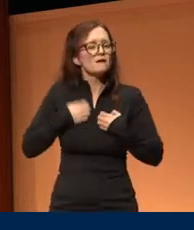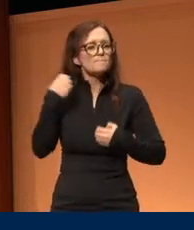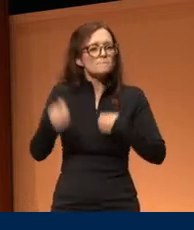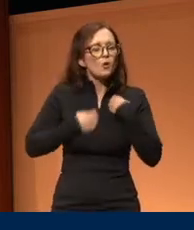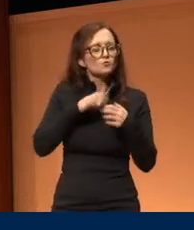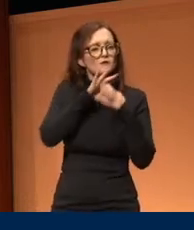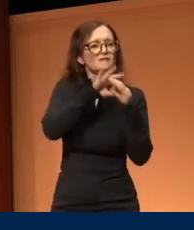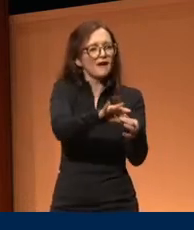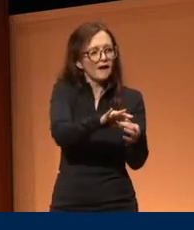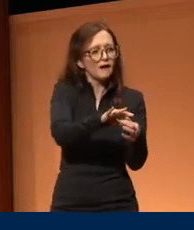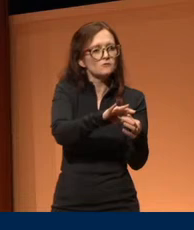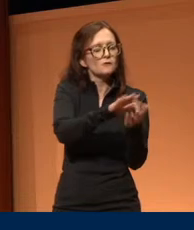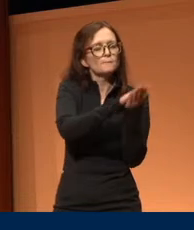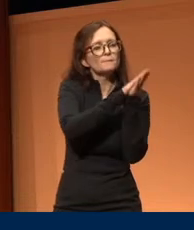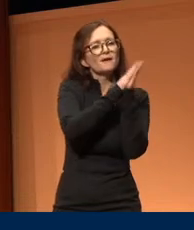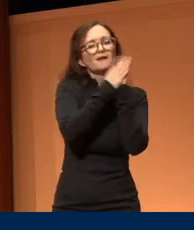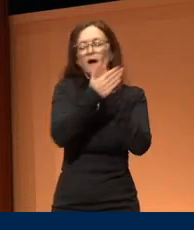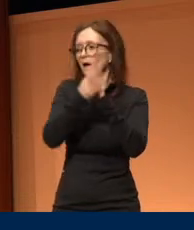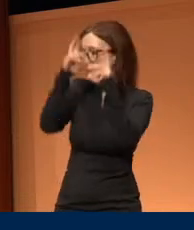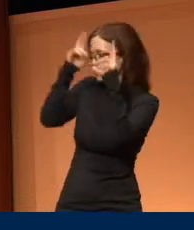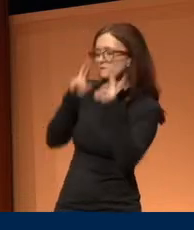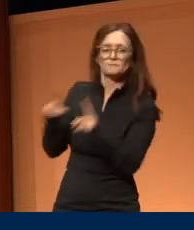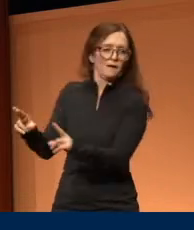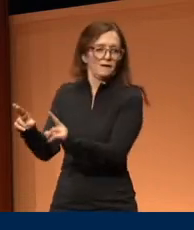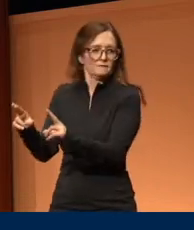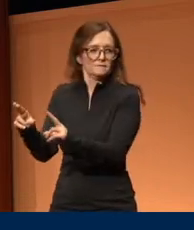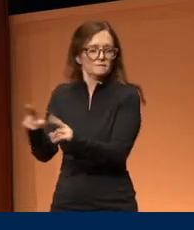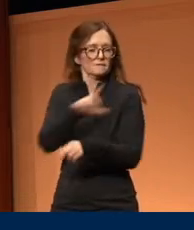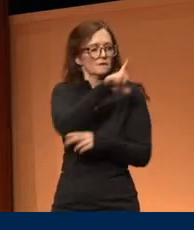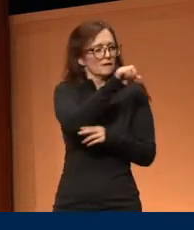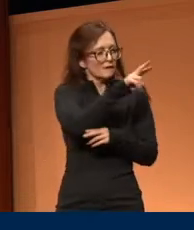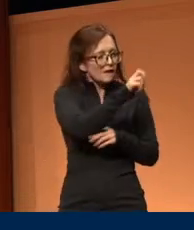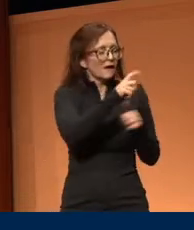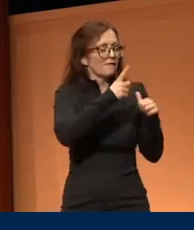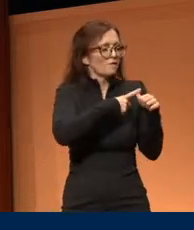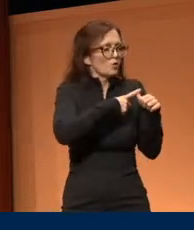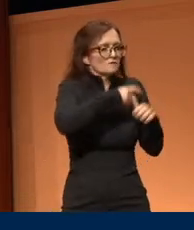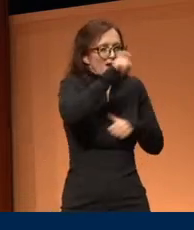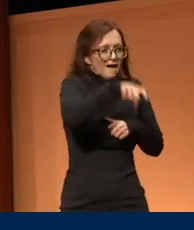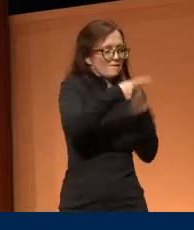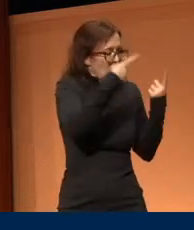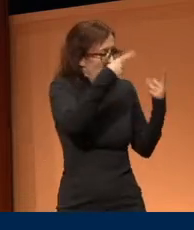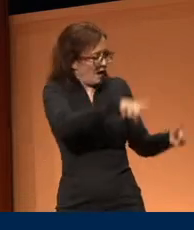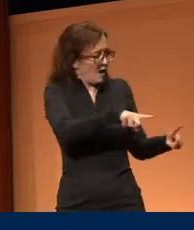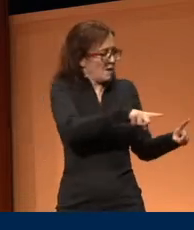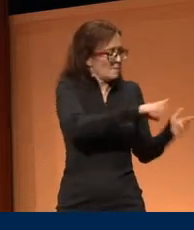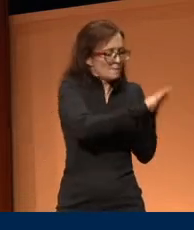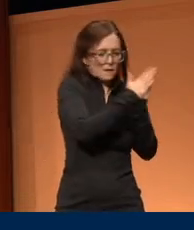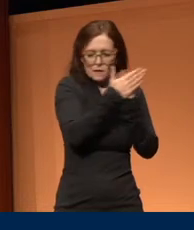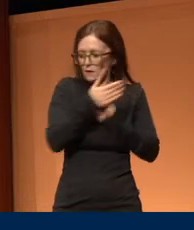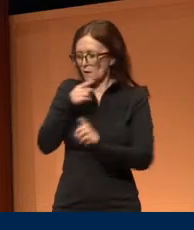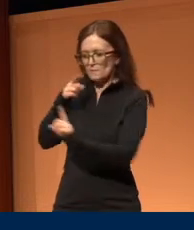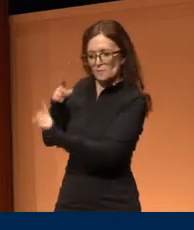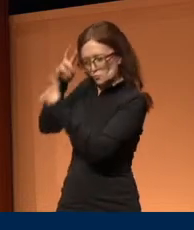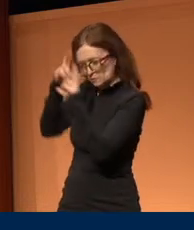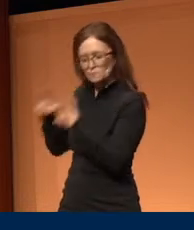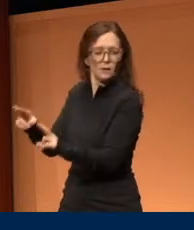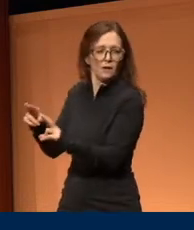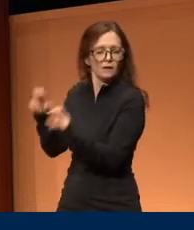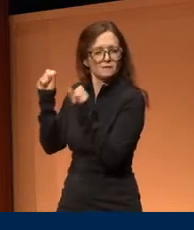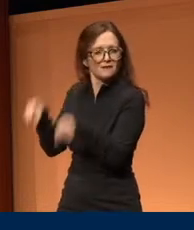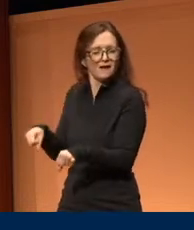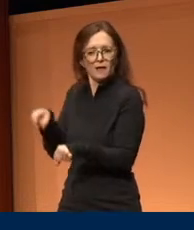attachment, and then it will sort of fade and turn into respect, and as it expands the circle of the people it applies to, or something like